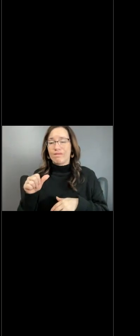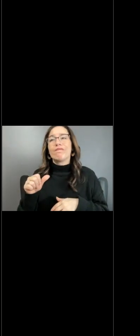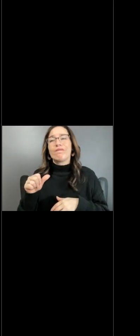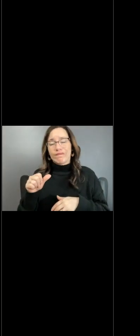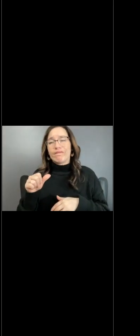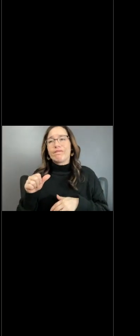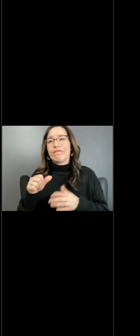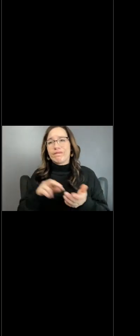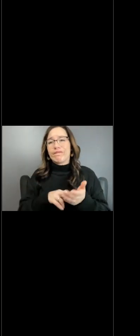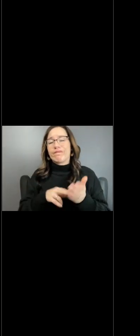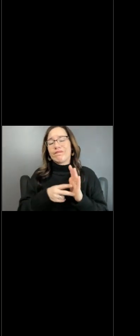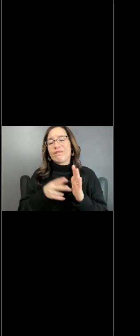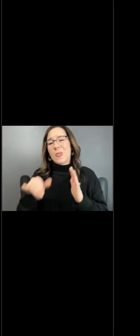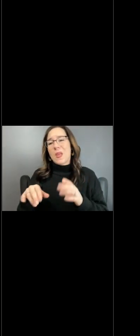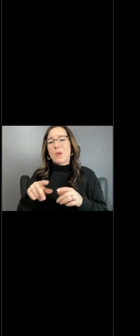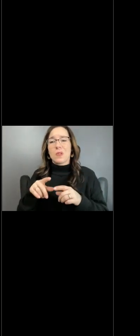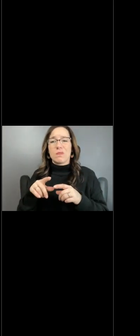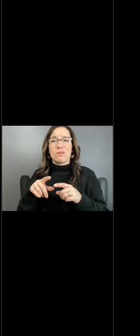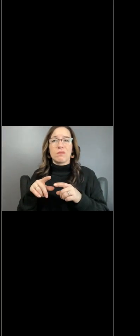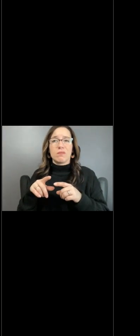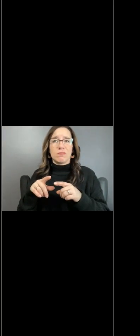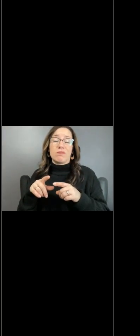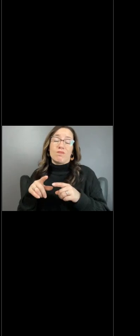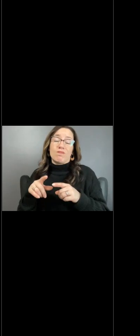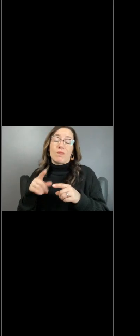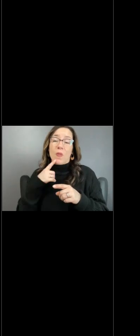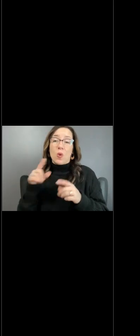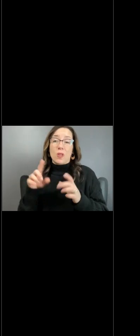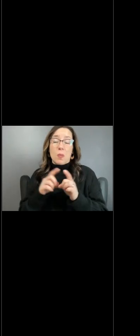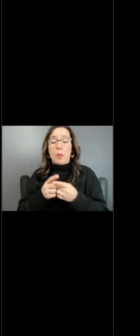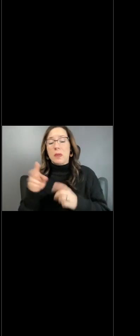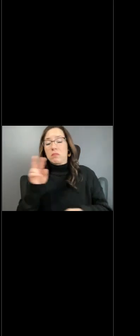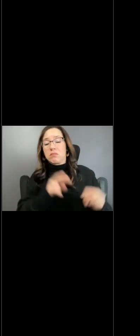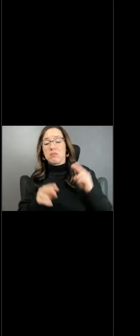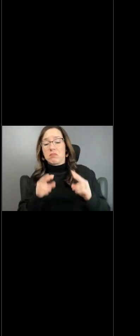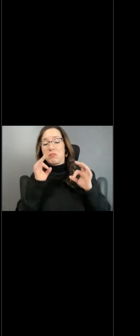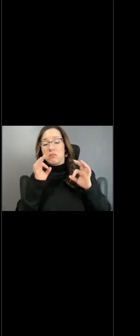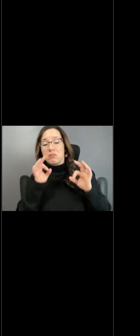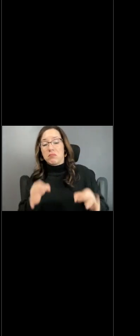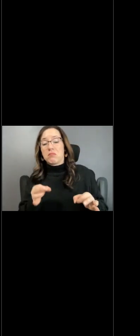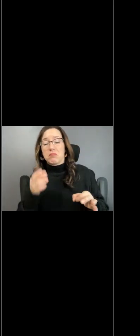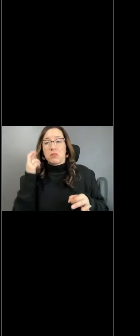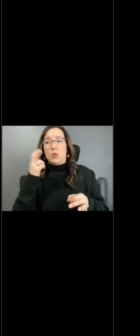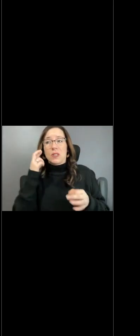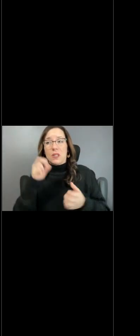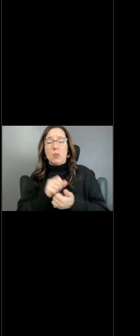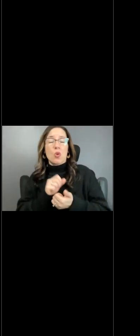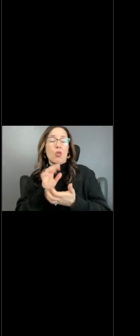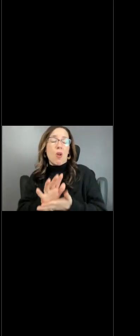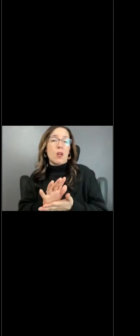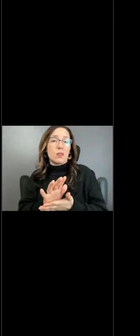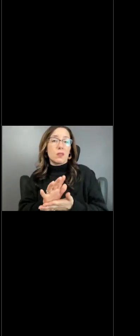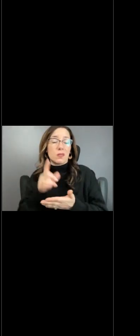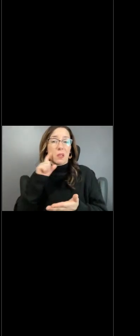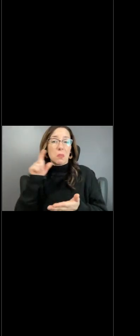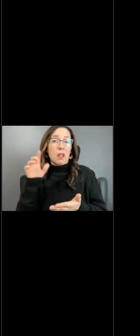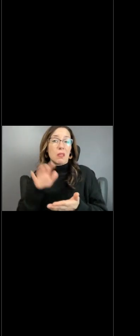a basis for the department to determine that there is a reasonable cause to believe